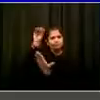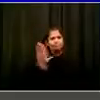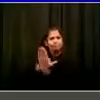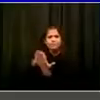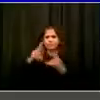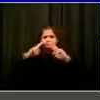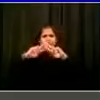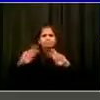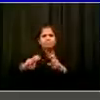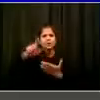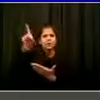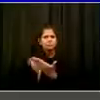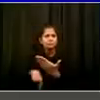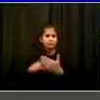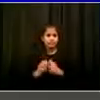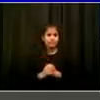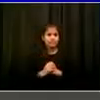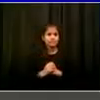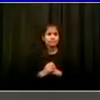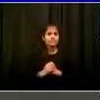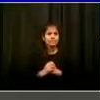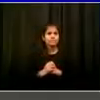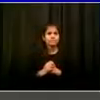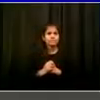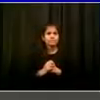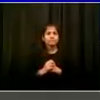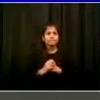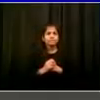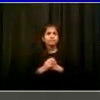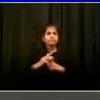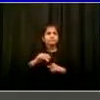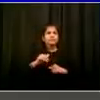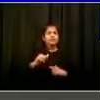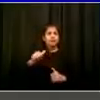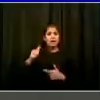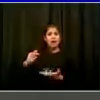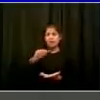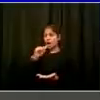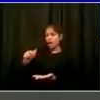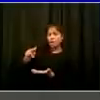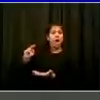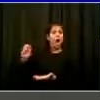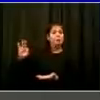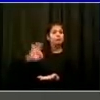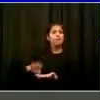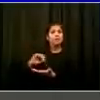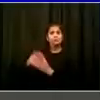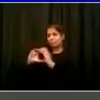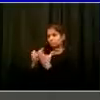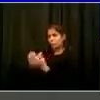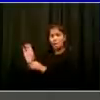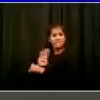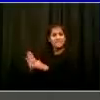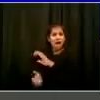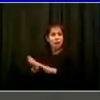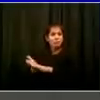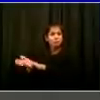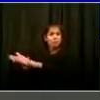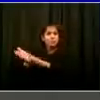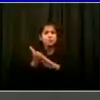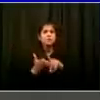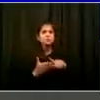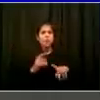and community not-for-profits own property, it is harder to dislocate them from their community or